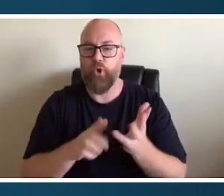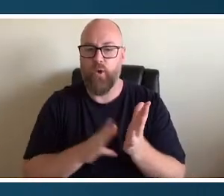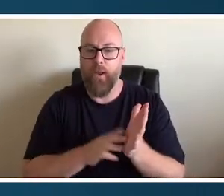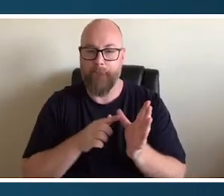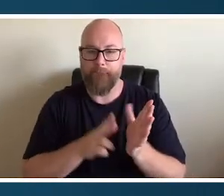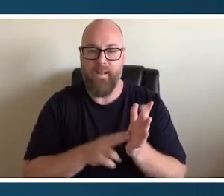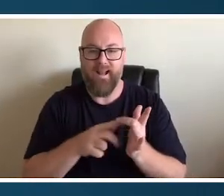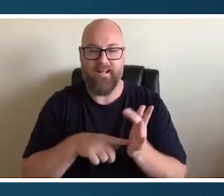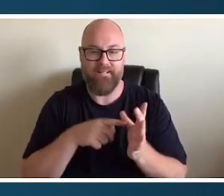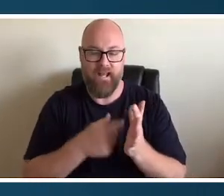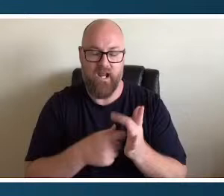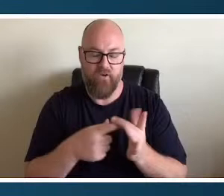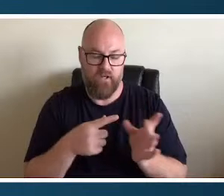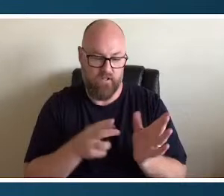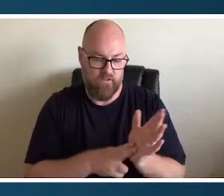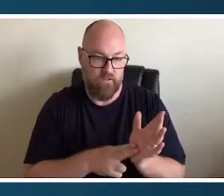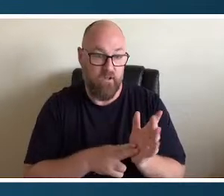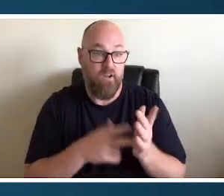low-resource settings, or with